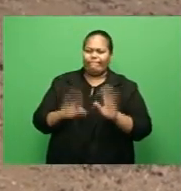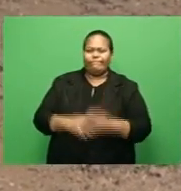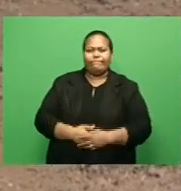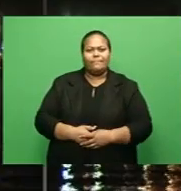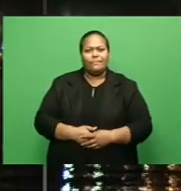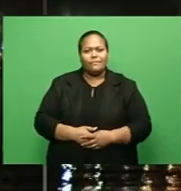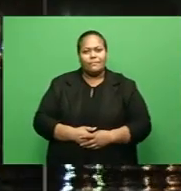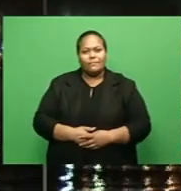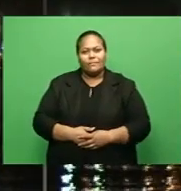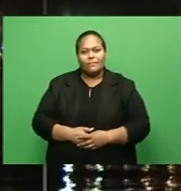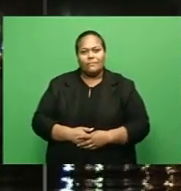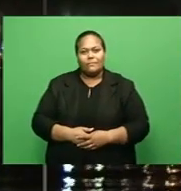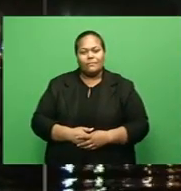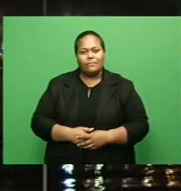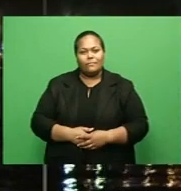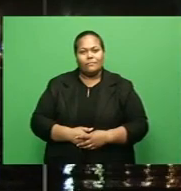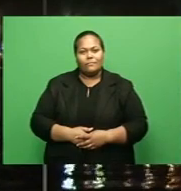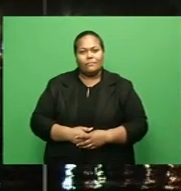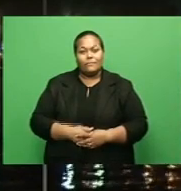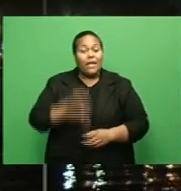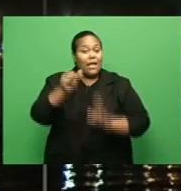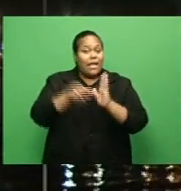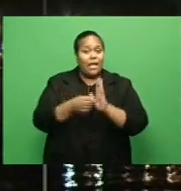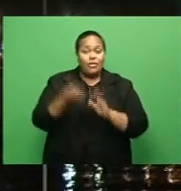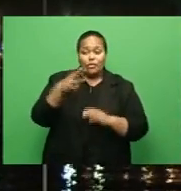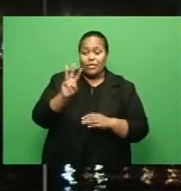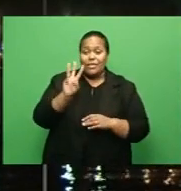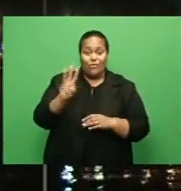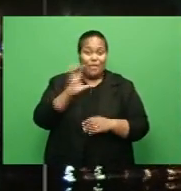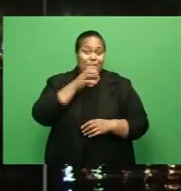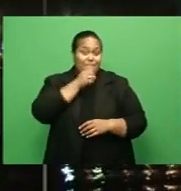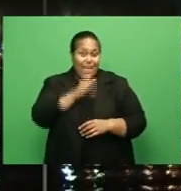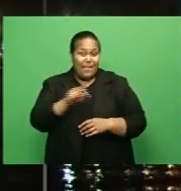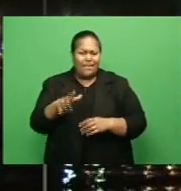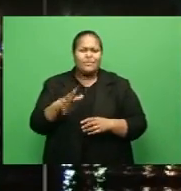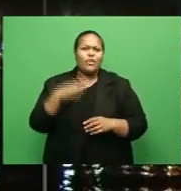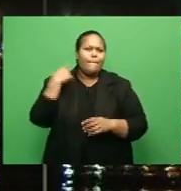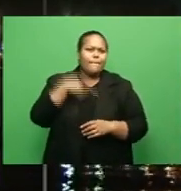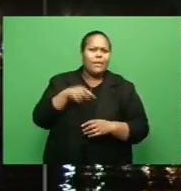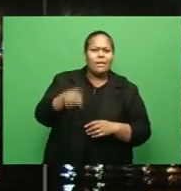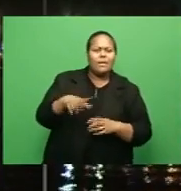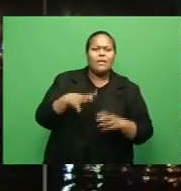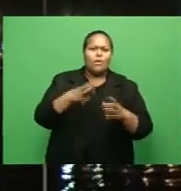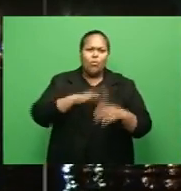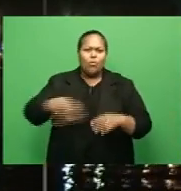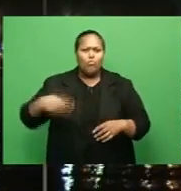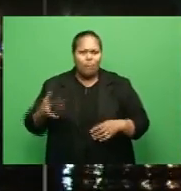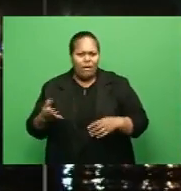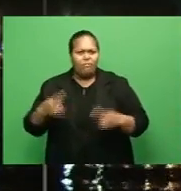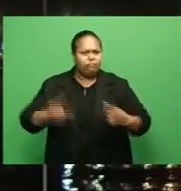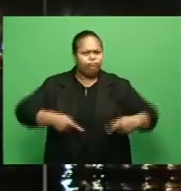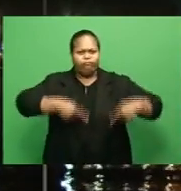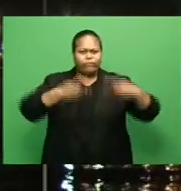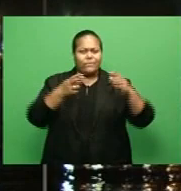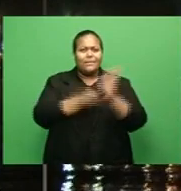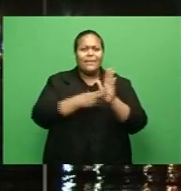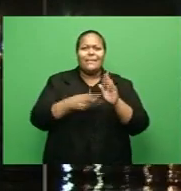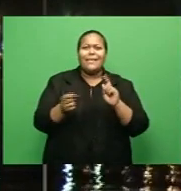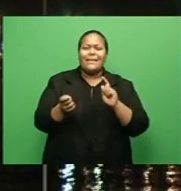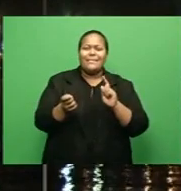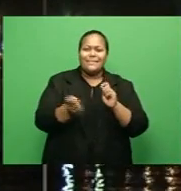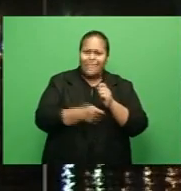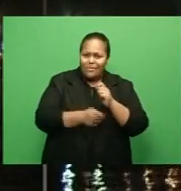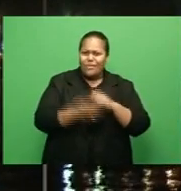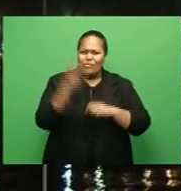News. A 33-year-old man alleged to have murdered his wife following an argument in Angara Naita Siri 3 months